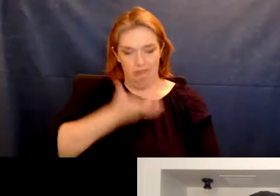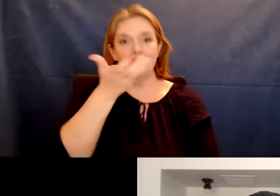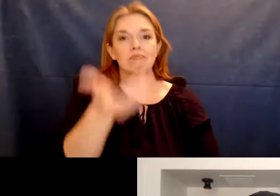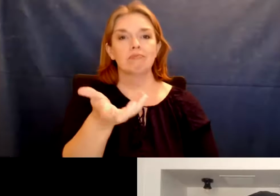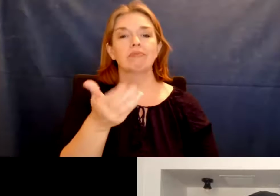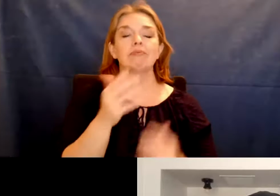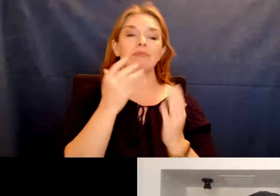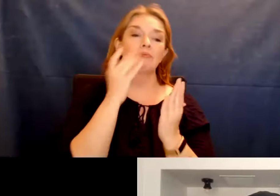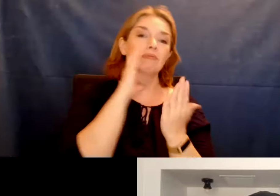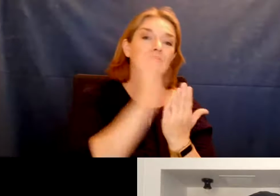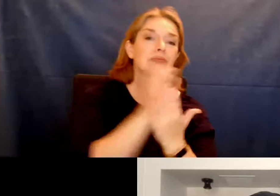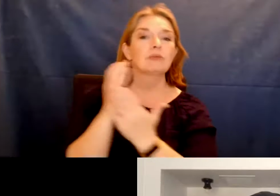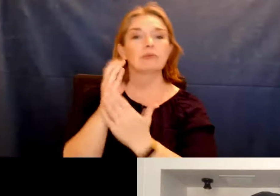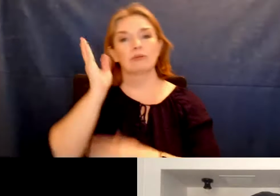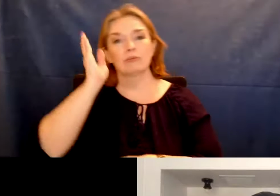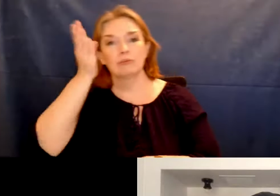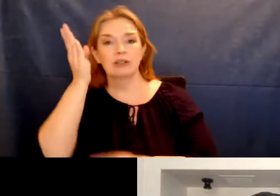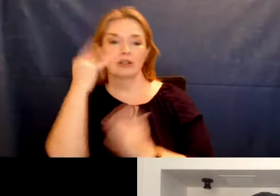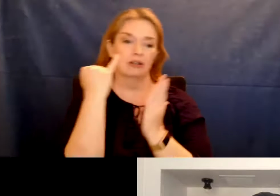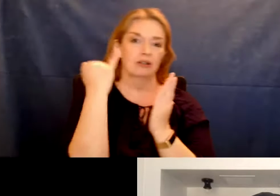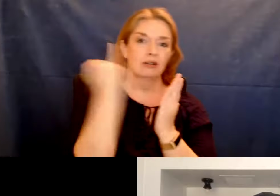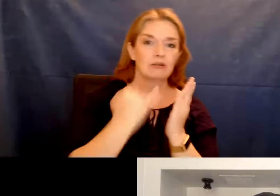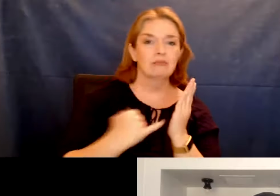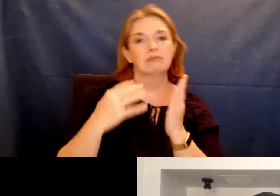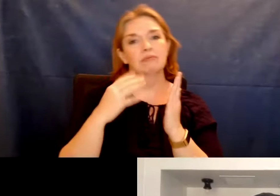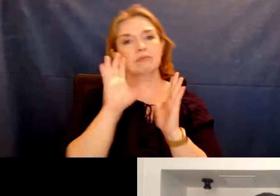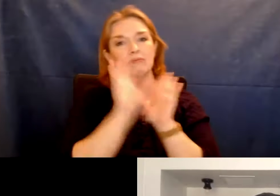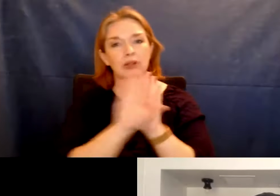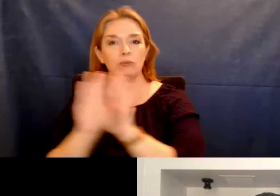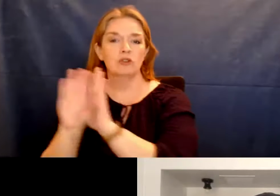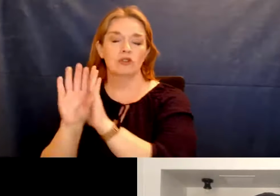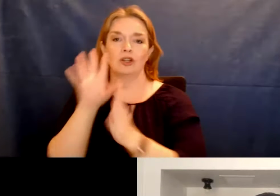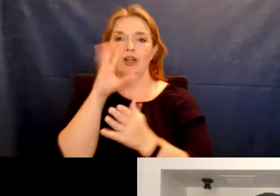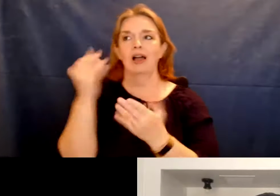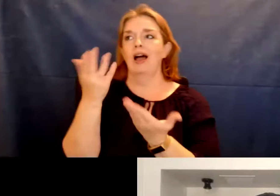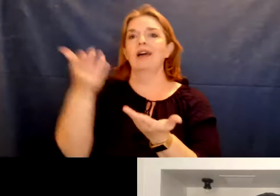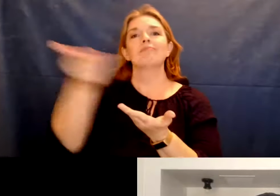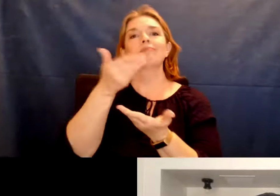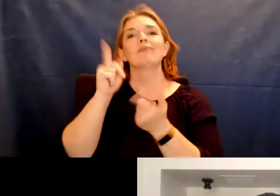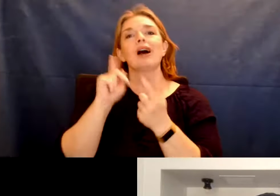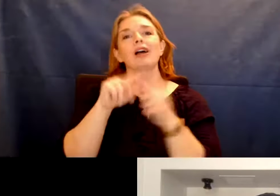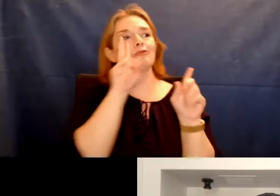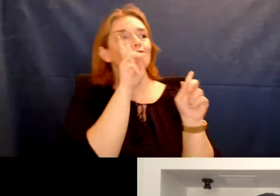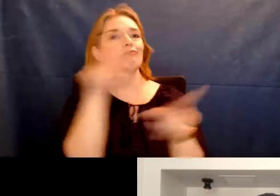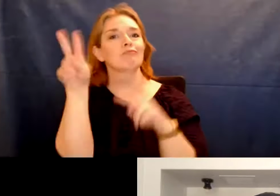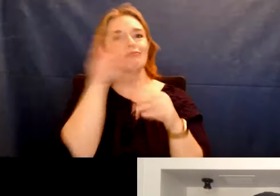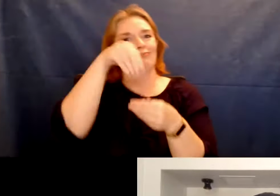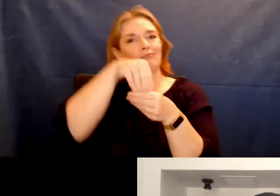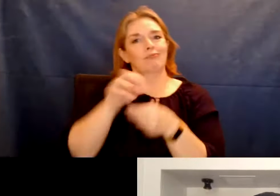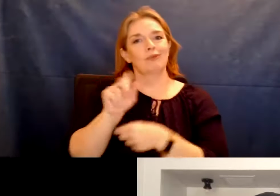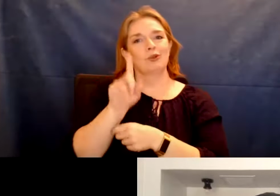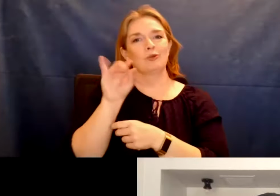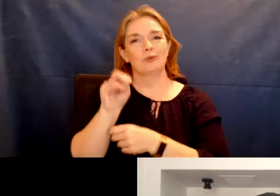poems, images, presentations, and inside the studio events. He has looked with a curious eye on this place that we call